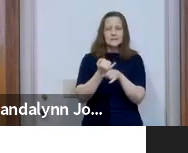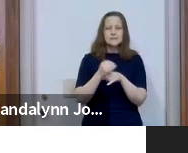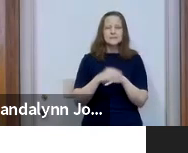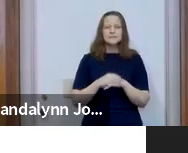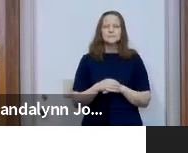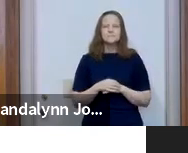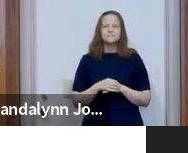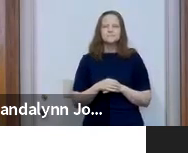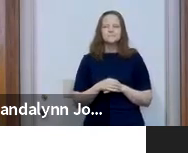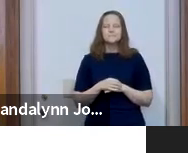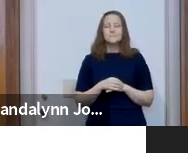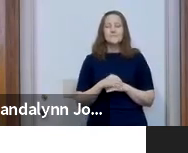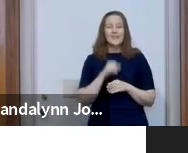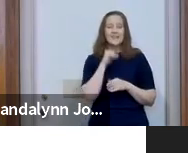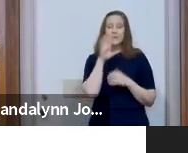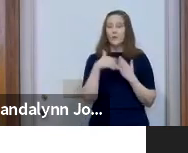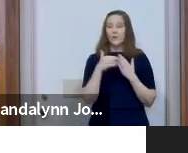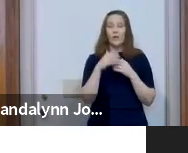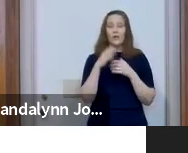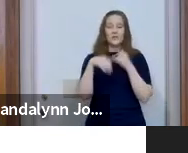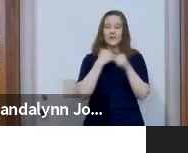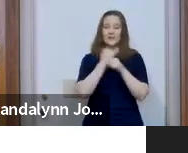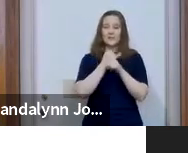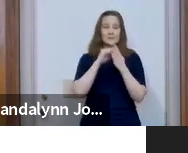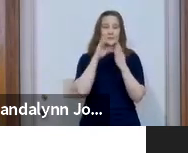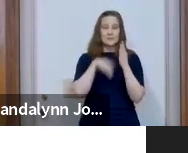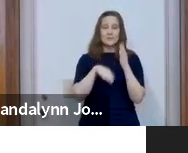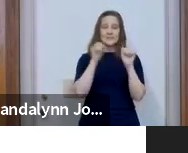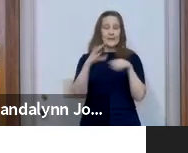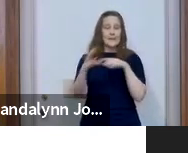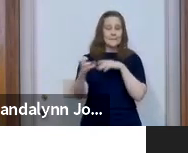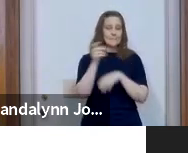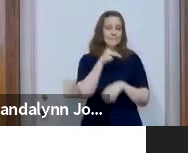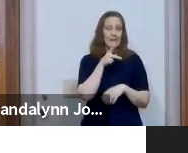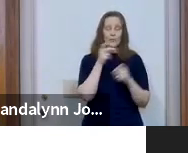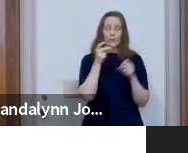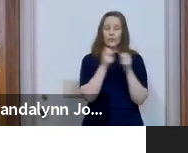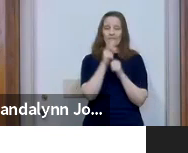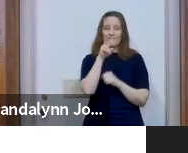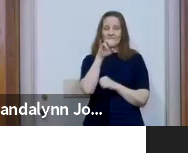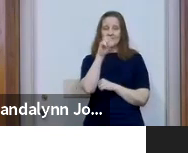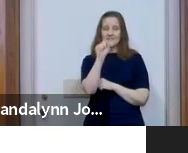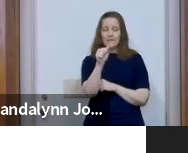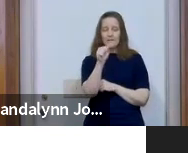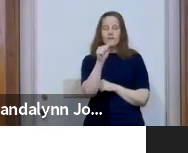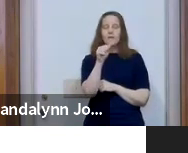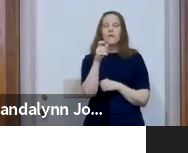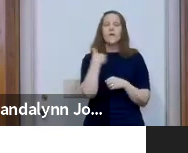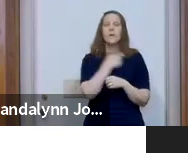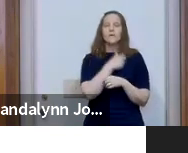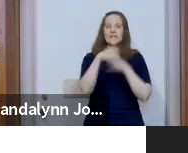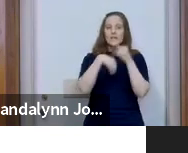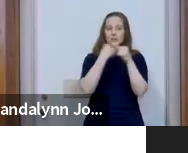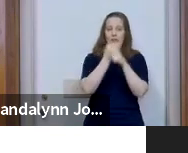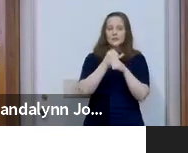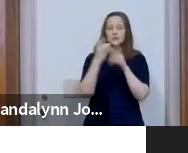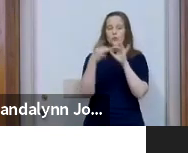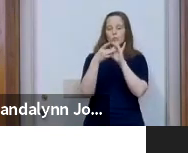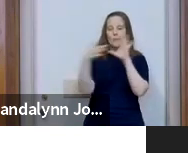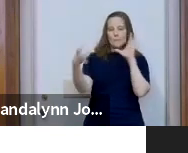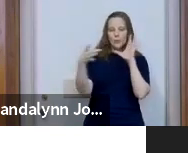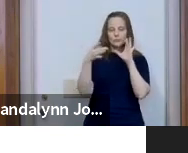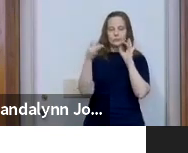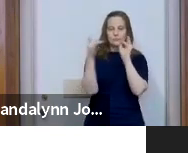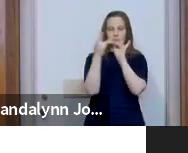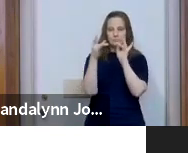Because not all of our international students have been able to obtain their visa, we have started an international remote start program. More than